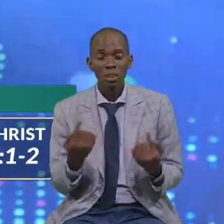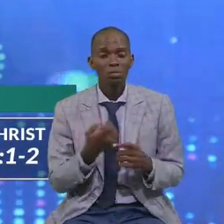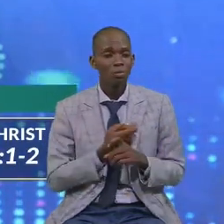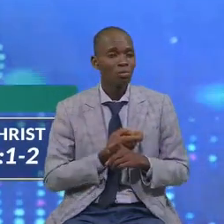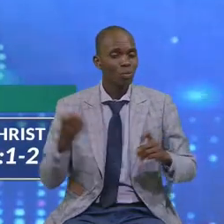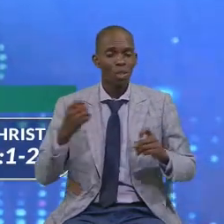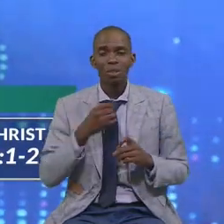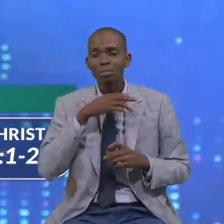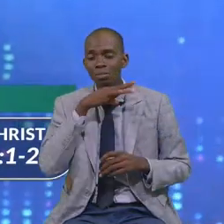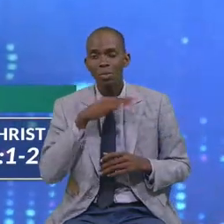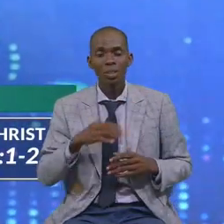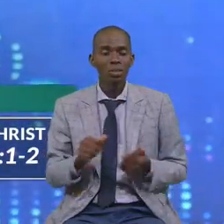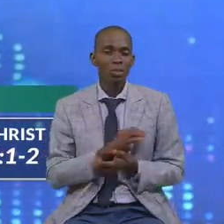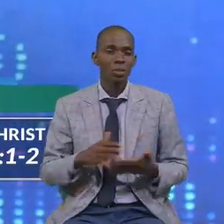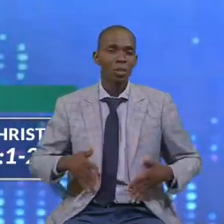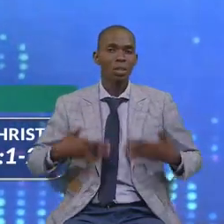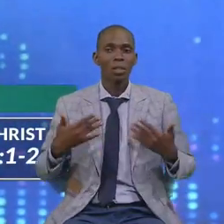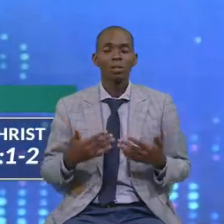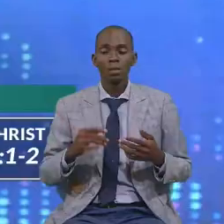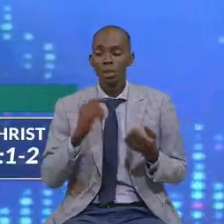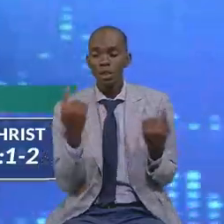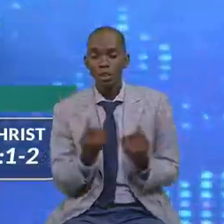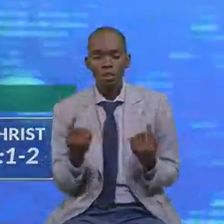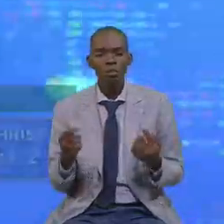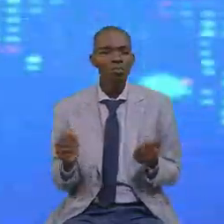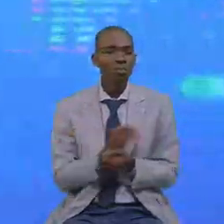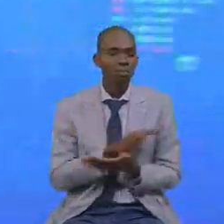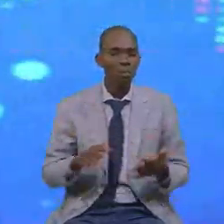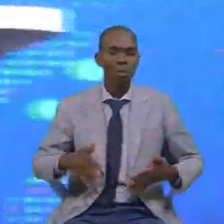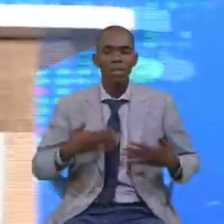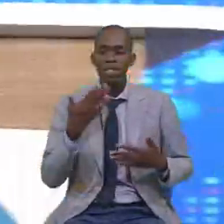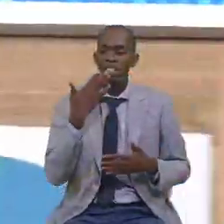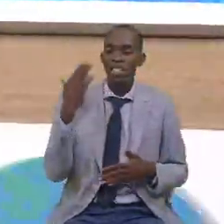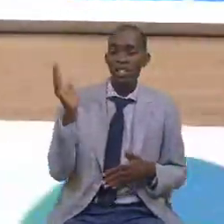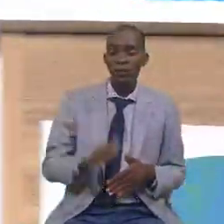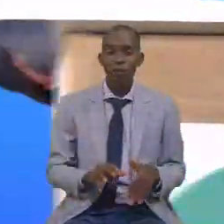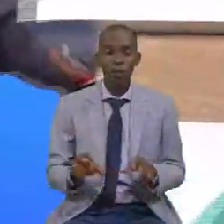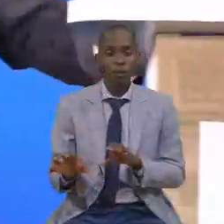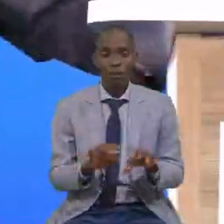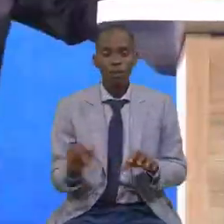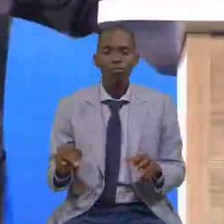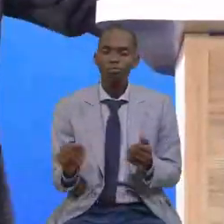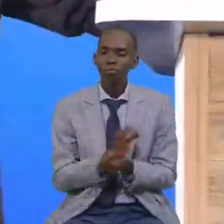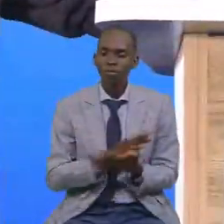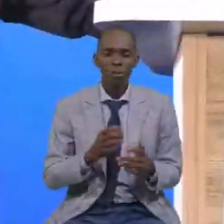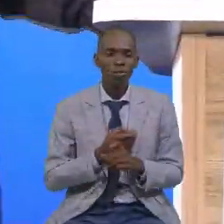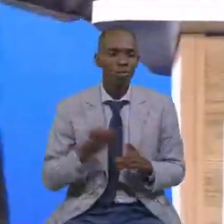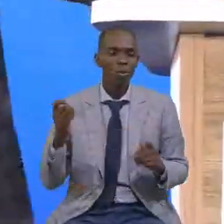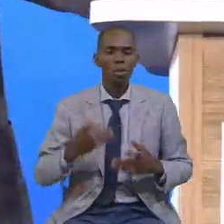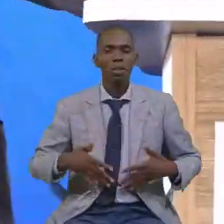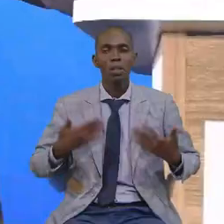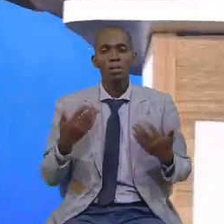life. Transgression ruins life. Evil doing ruins life.